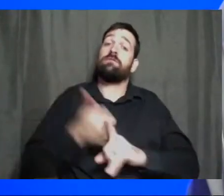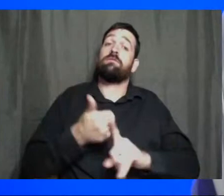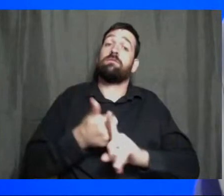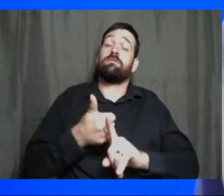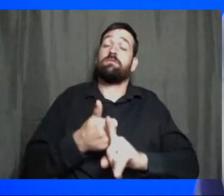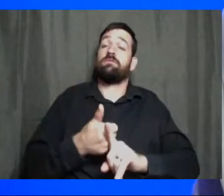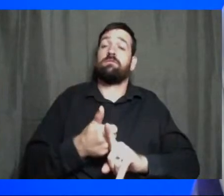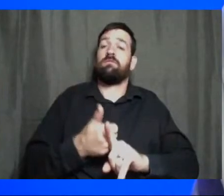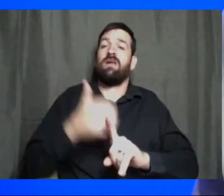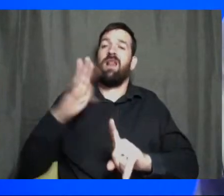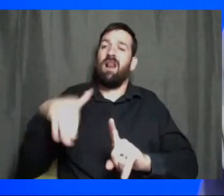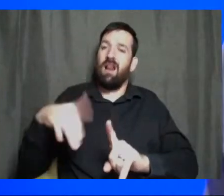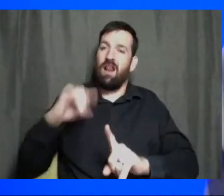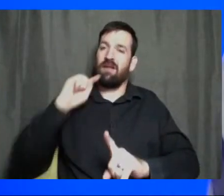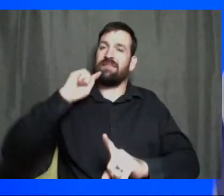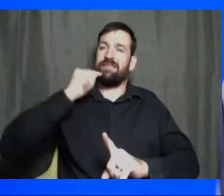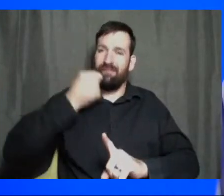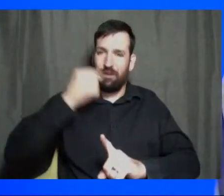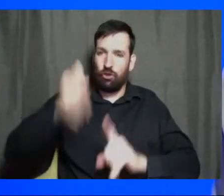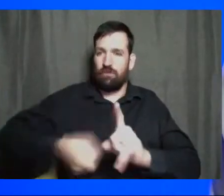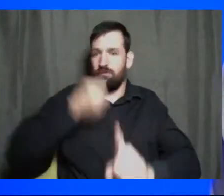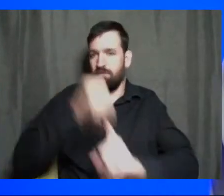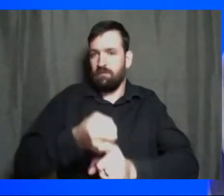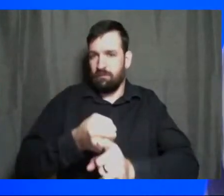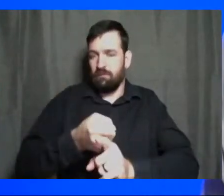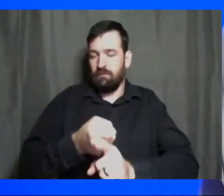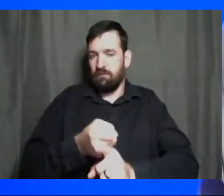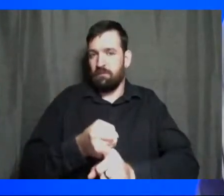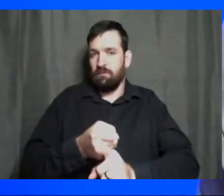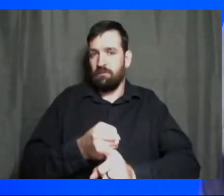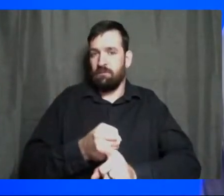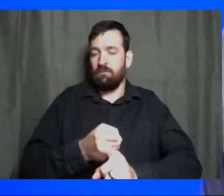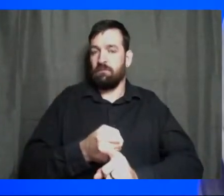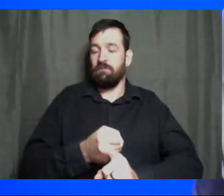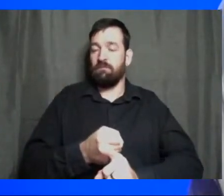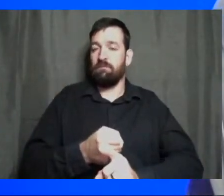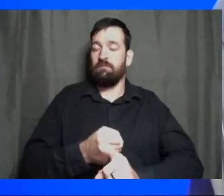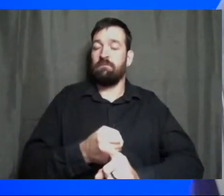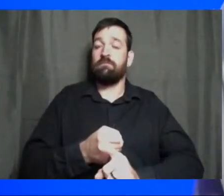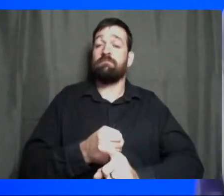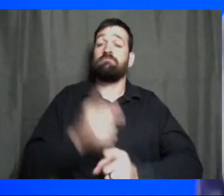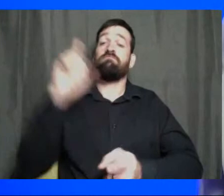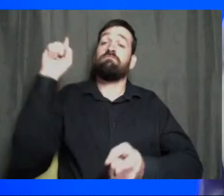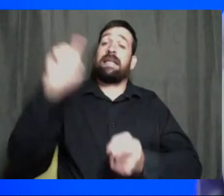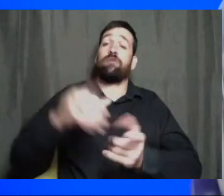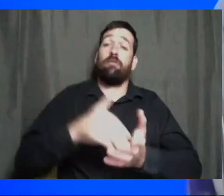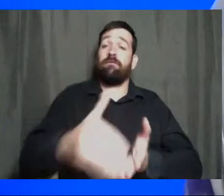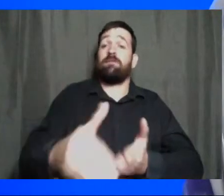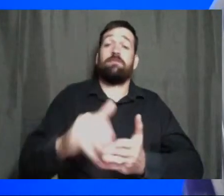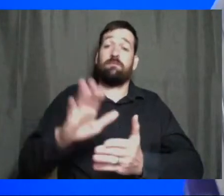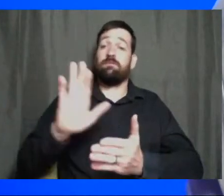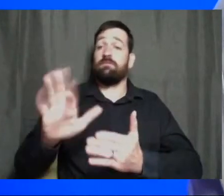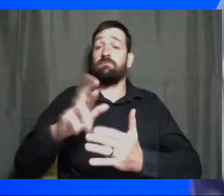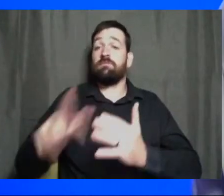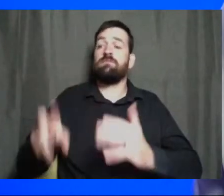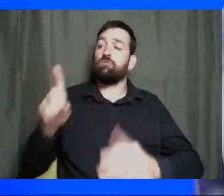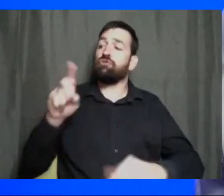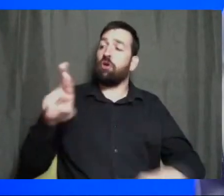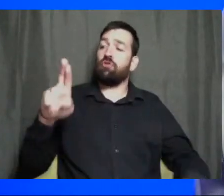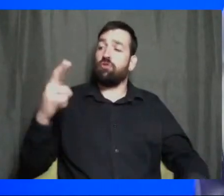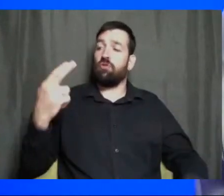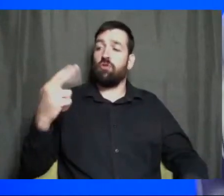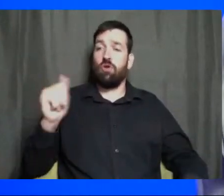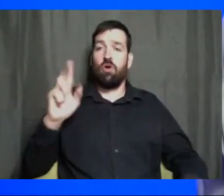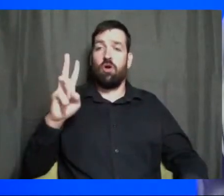hard, infected as the incident hasn't been as high, and the outcomes. I think Dr. Hawkinson, there's maybe been